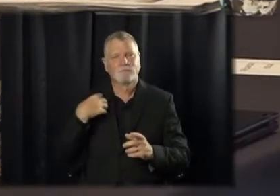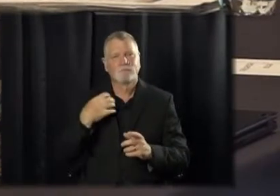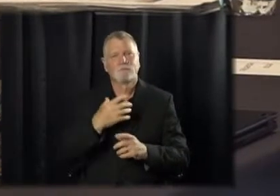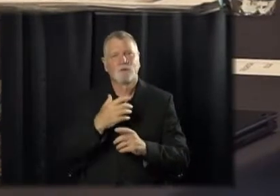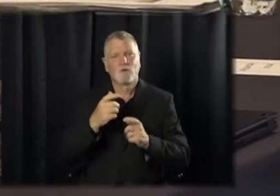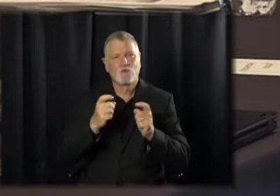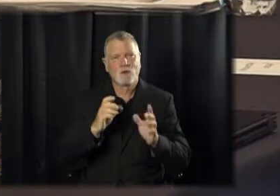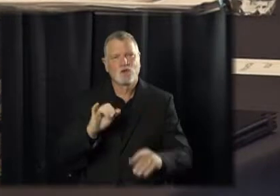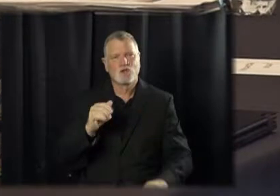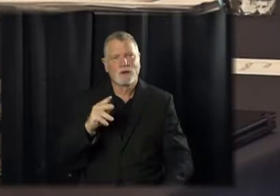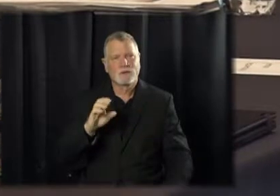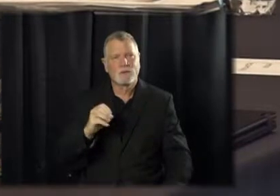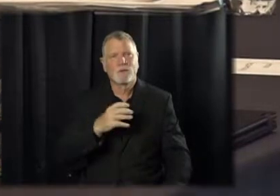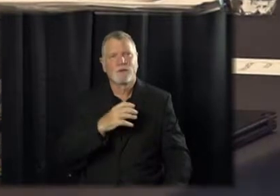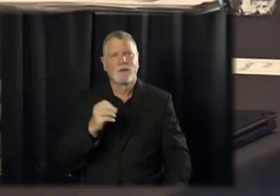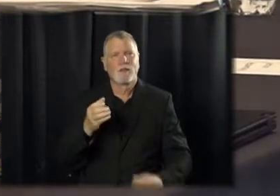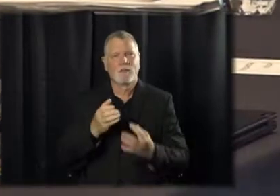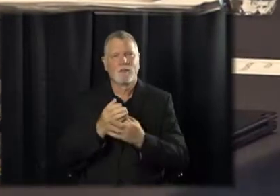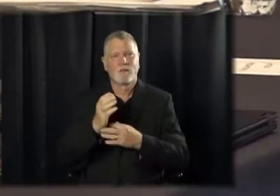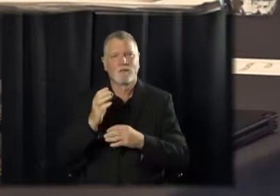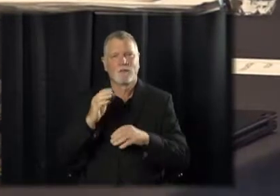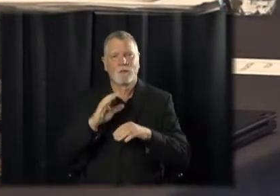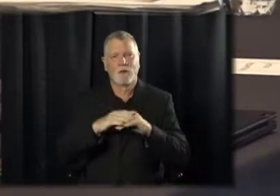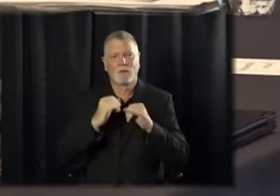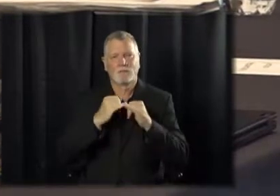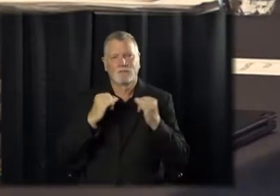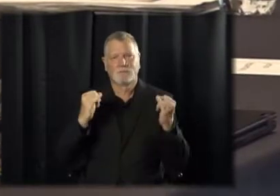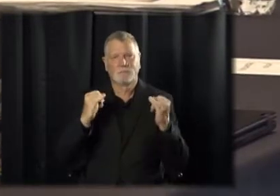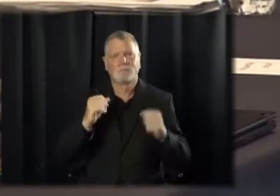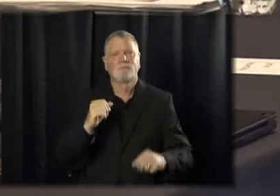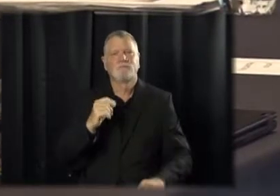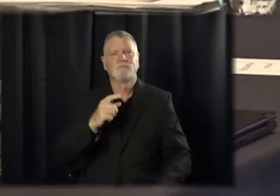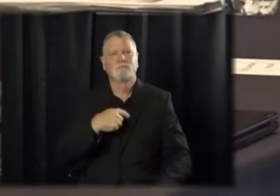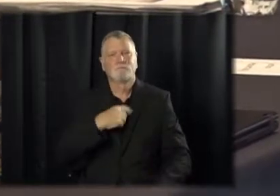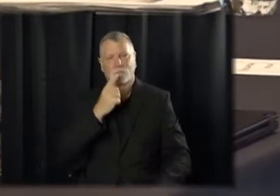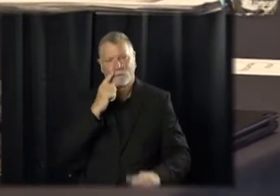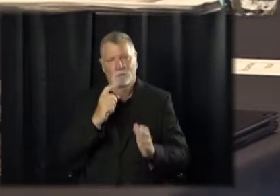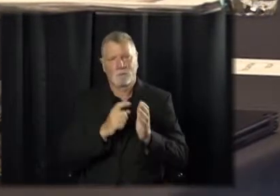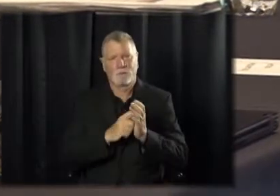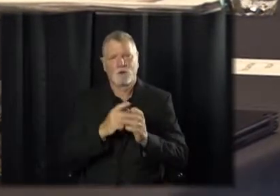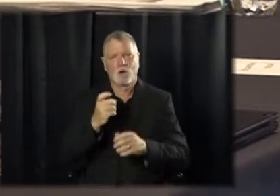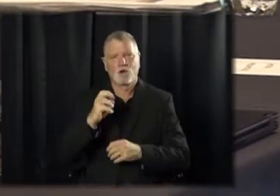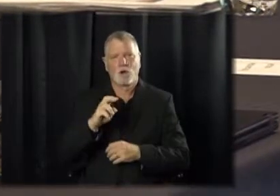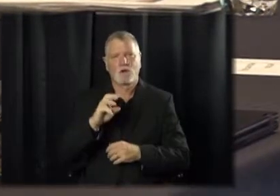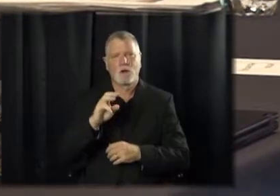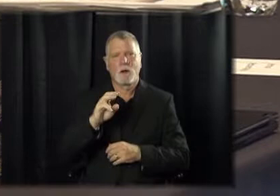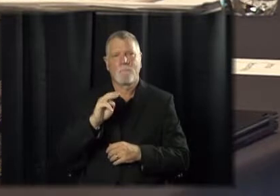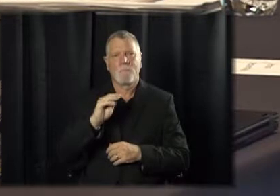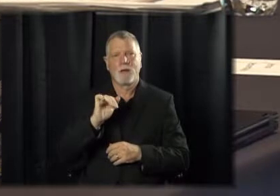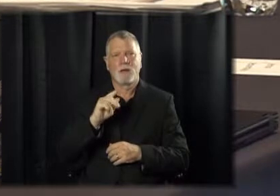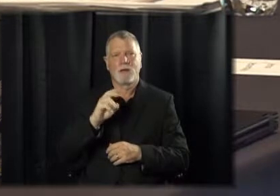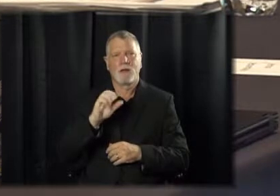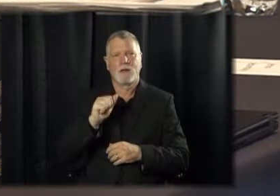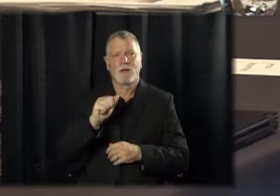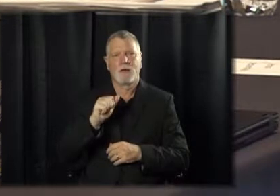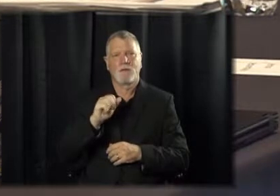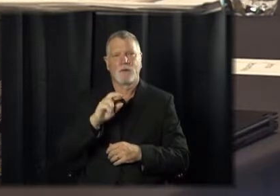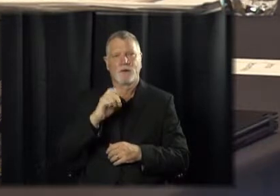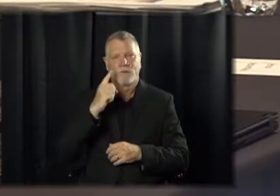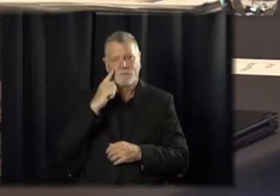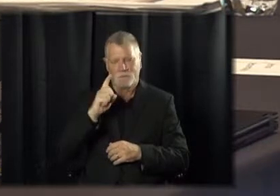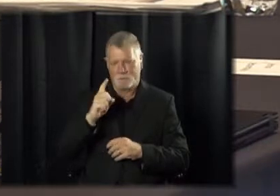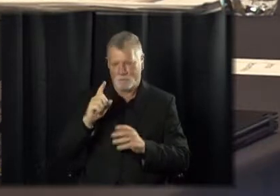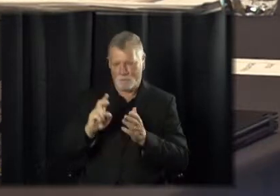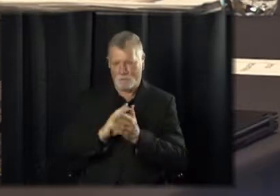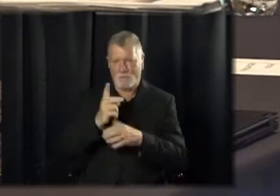Javesco, and all those viewing through the live stream. I would like to recognize Dr. Maida Vedasco, Vice President of the Governing Board